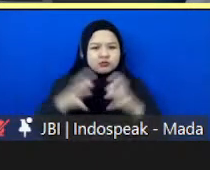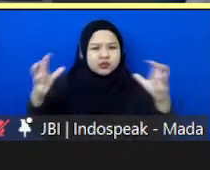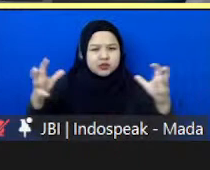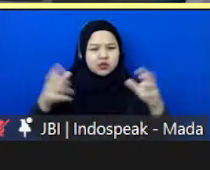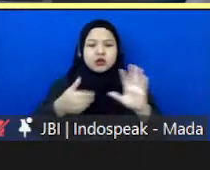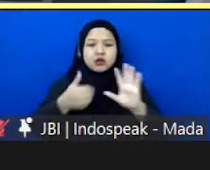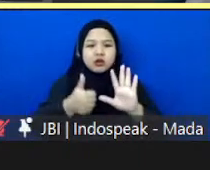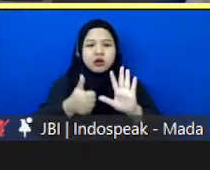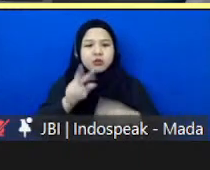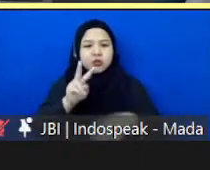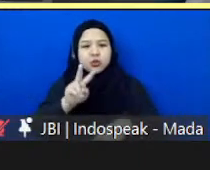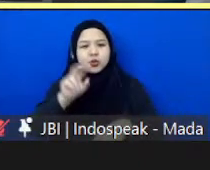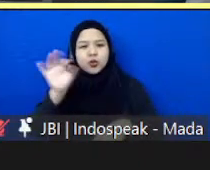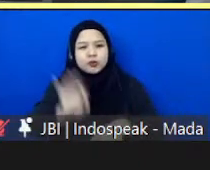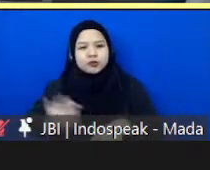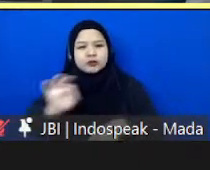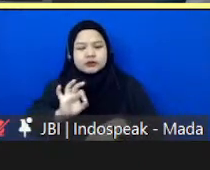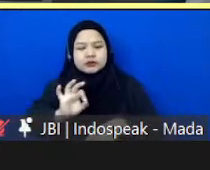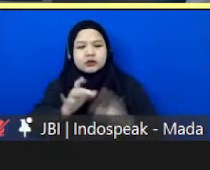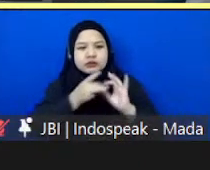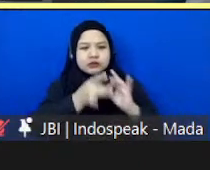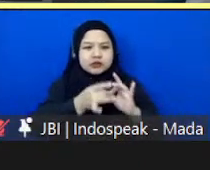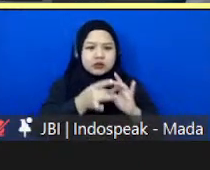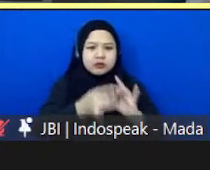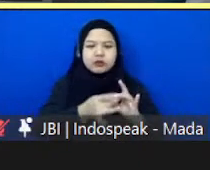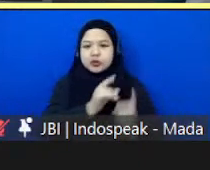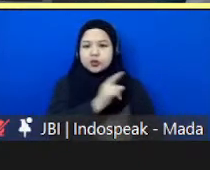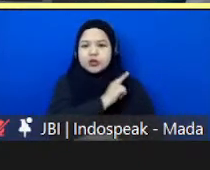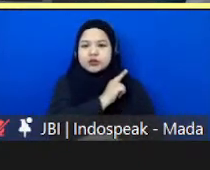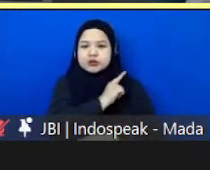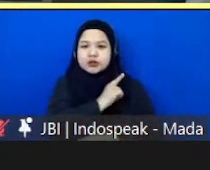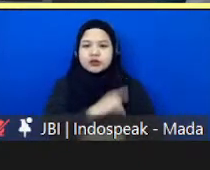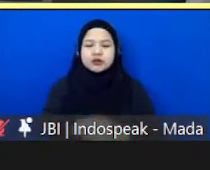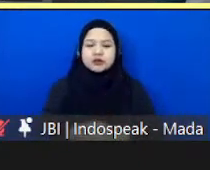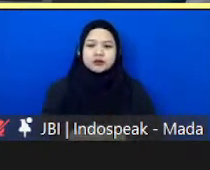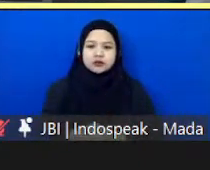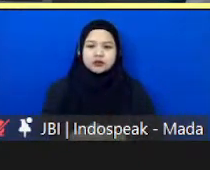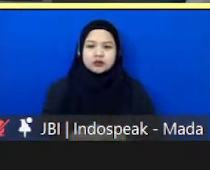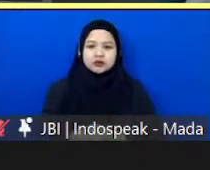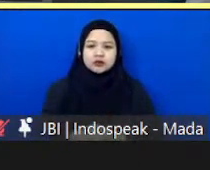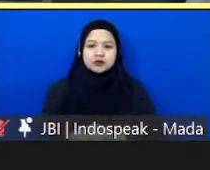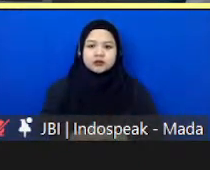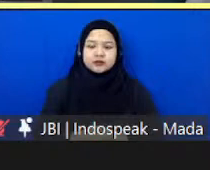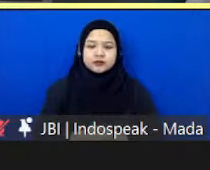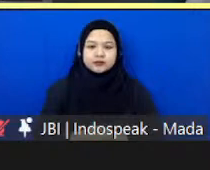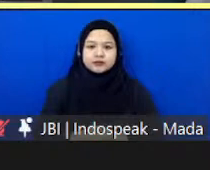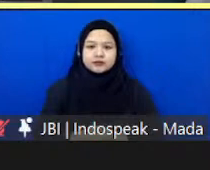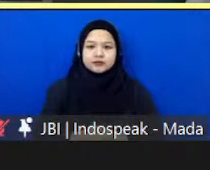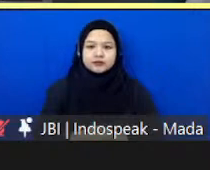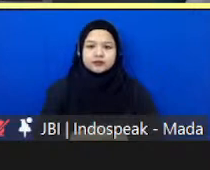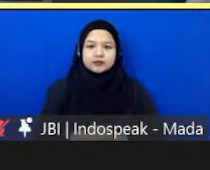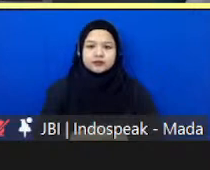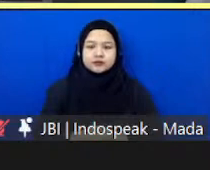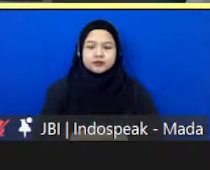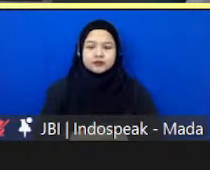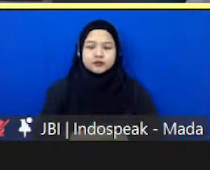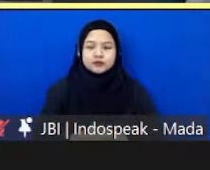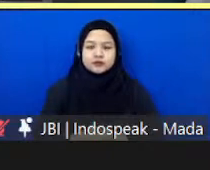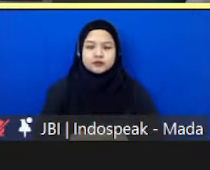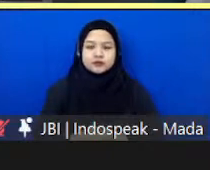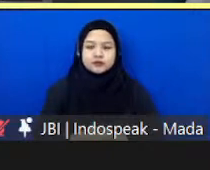the partner is from the private sectors. And then in terms of private